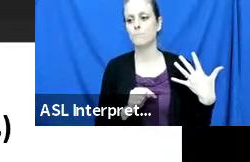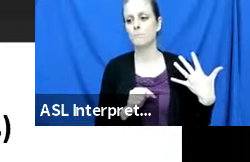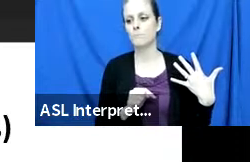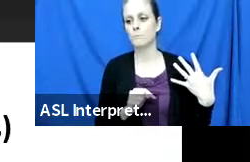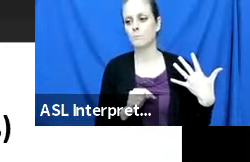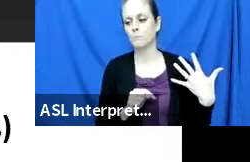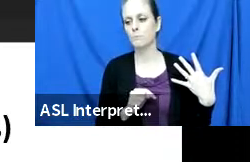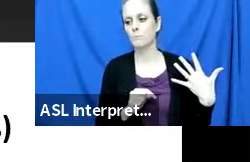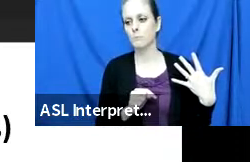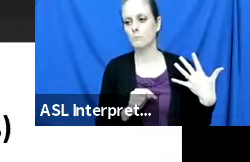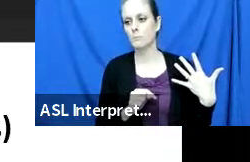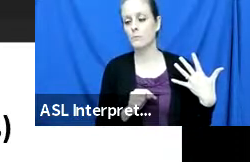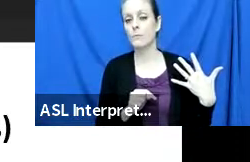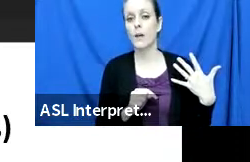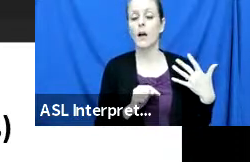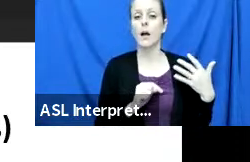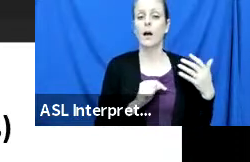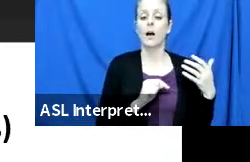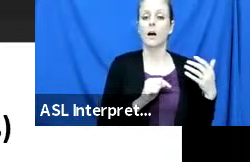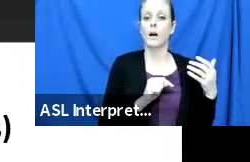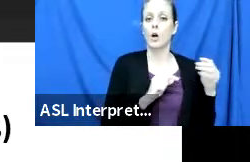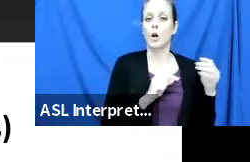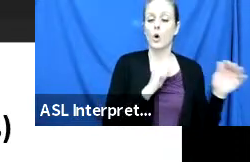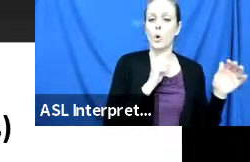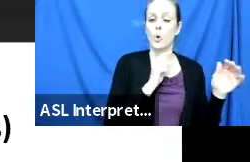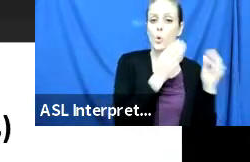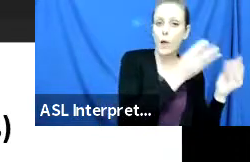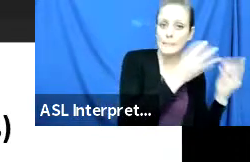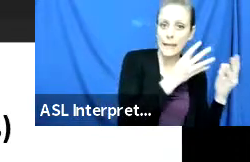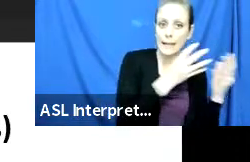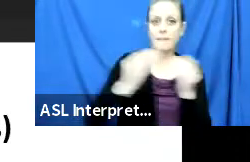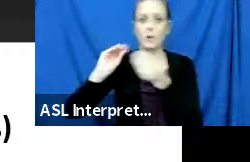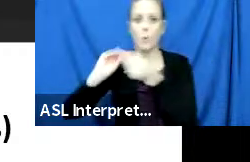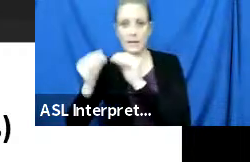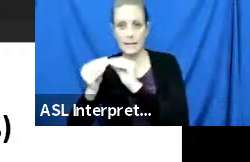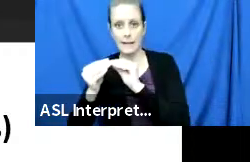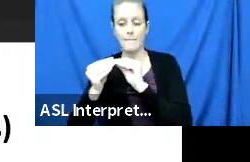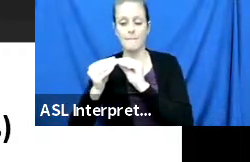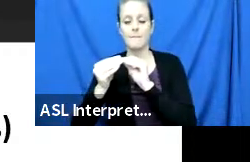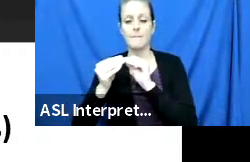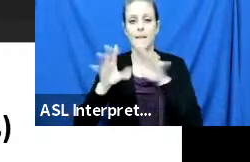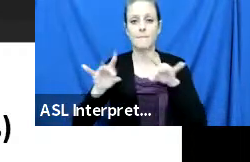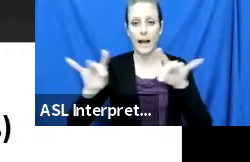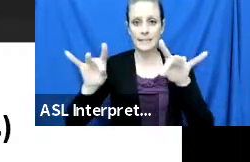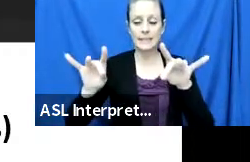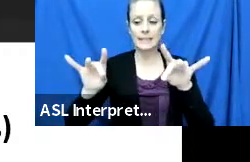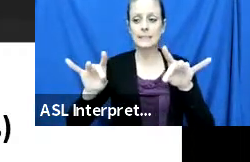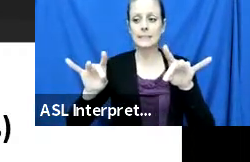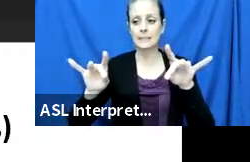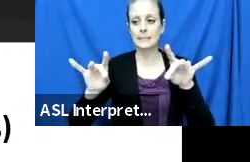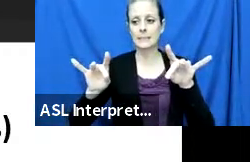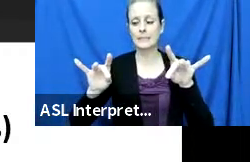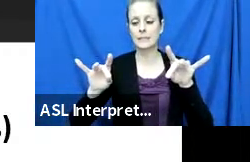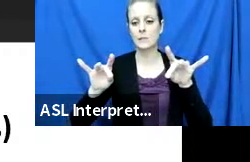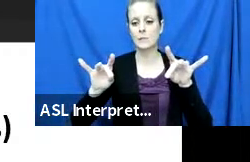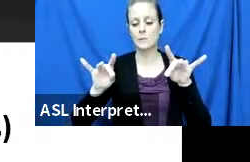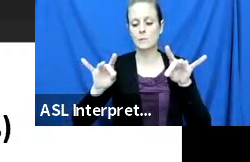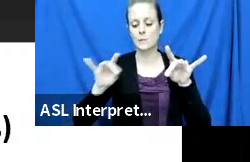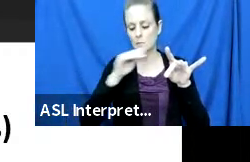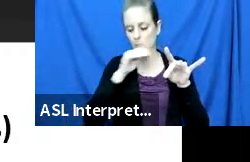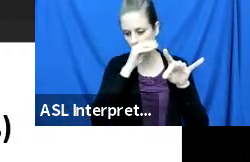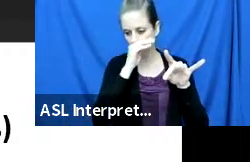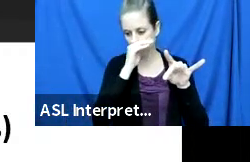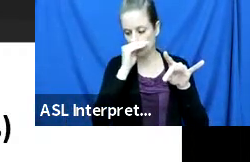the quantitative and qualitative findings, and the findings should inform how to segment audiences and to tailor